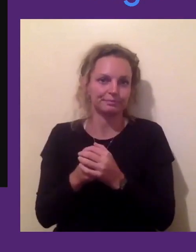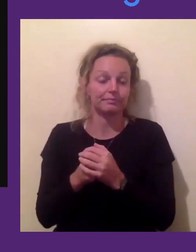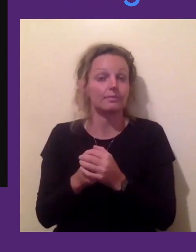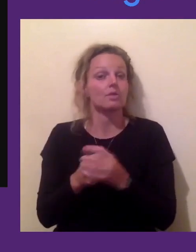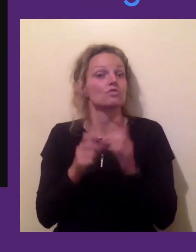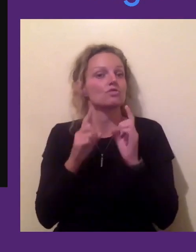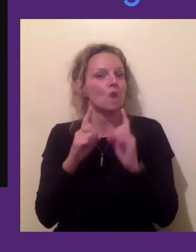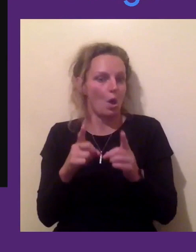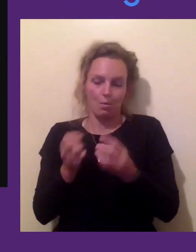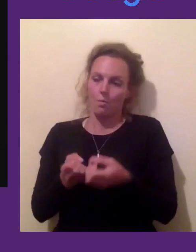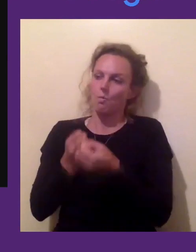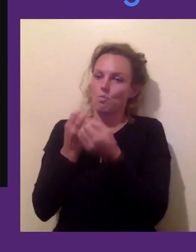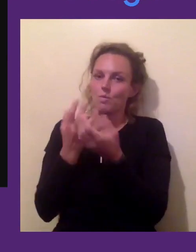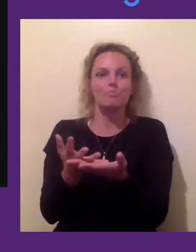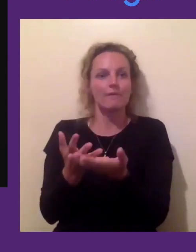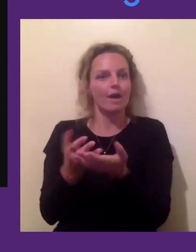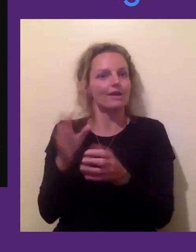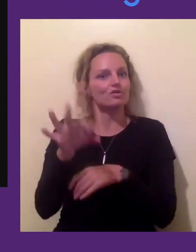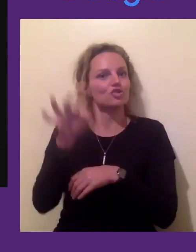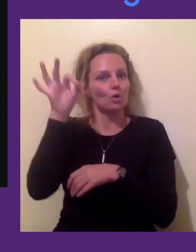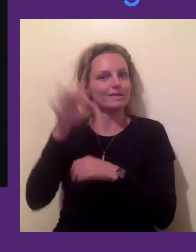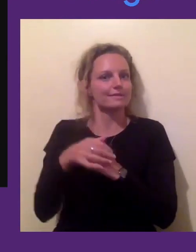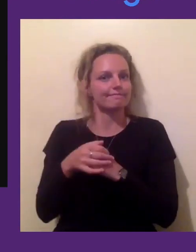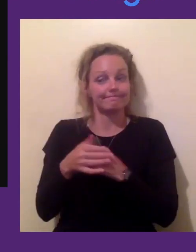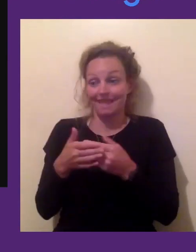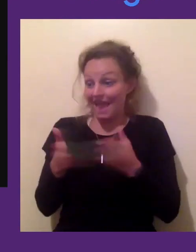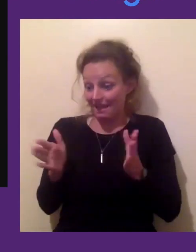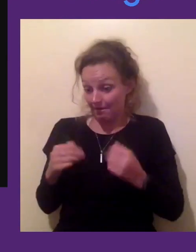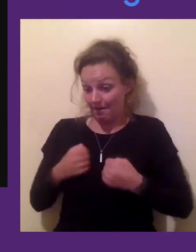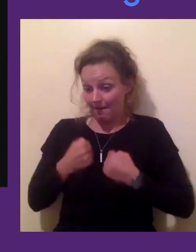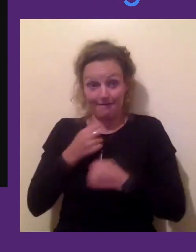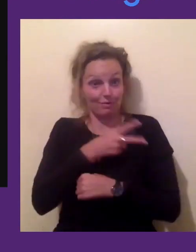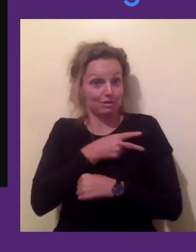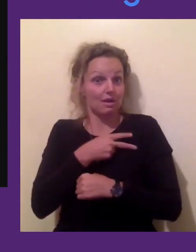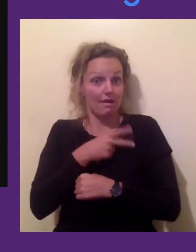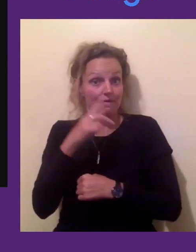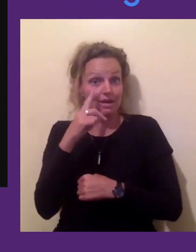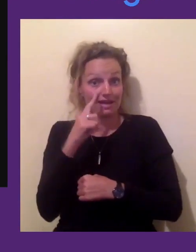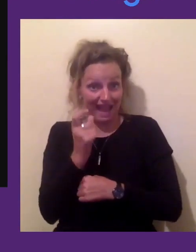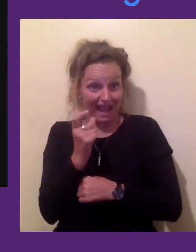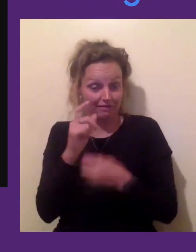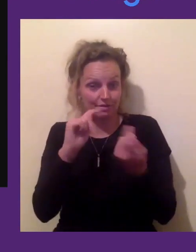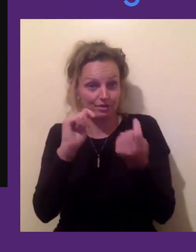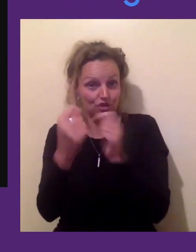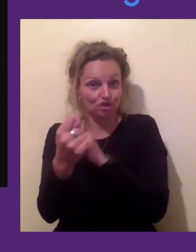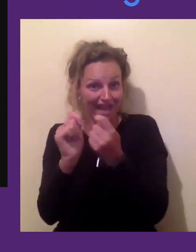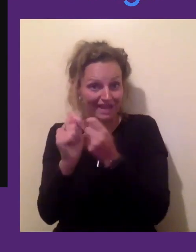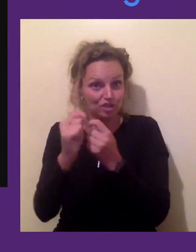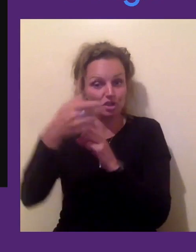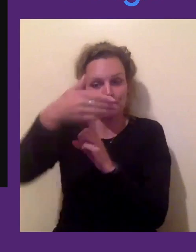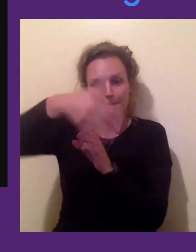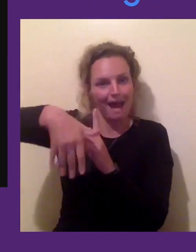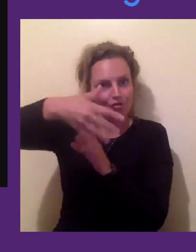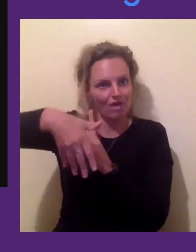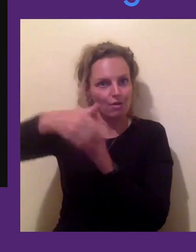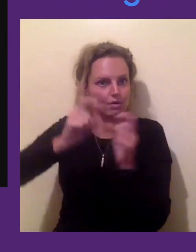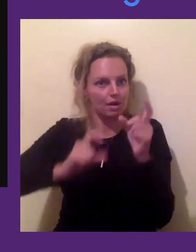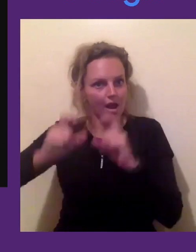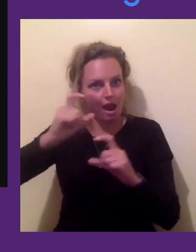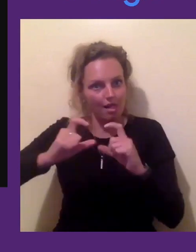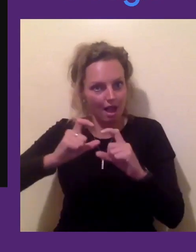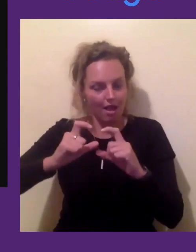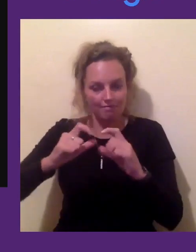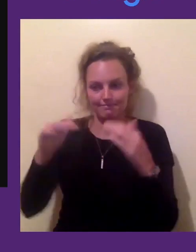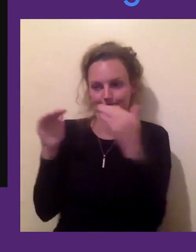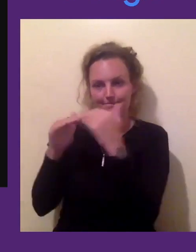Any employee can change the template and consume the slides in their preferred mode. The same for web. Default is black